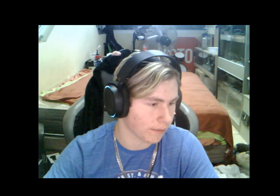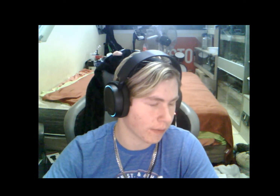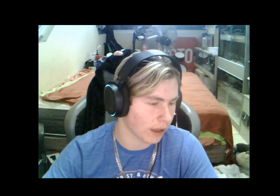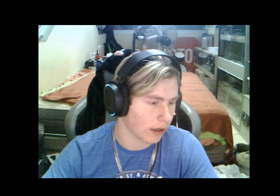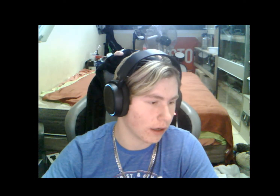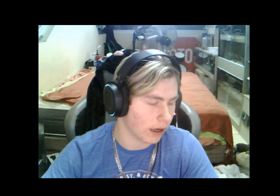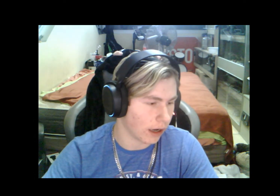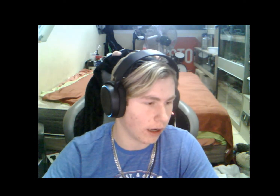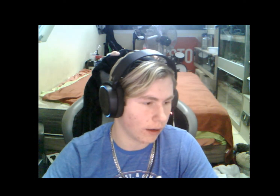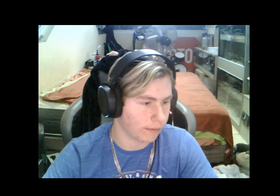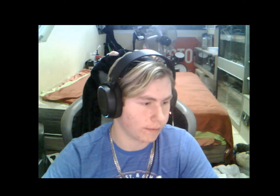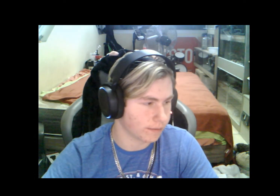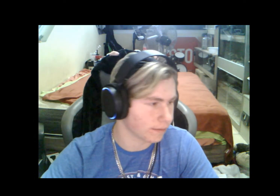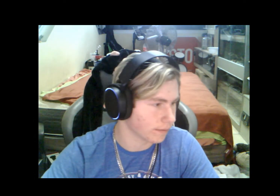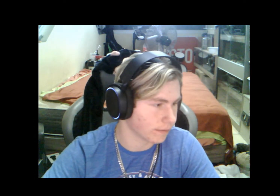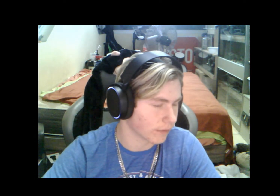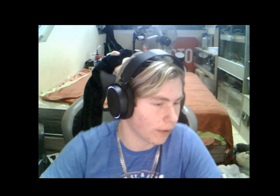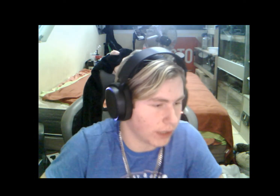subscribers.